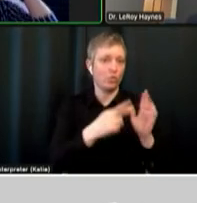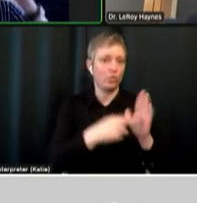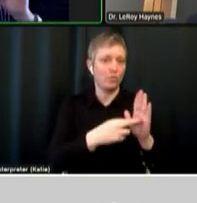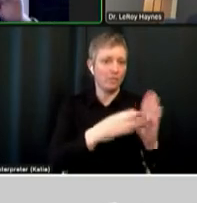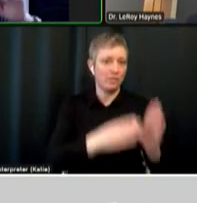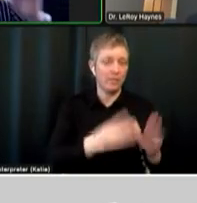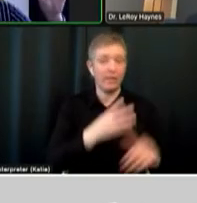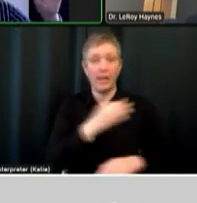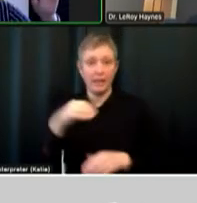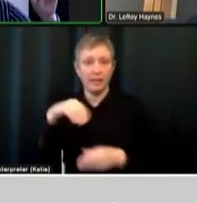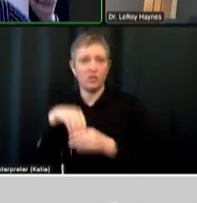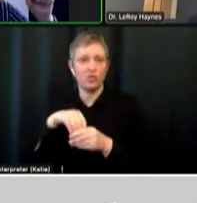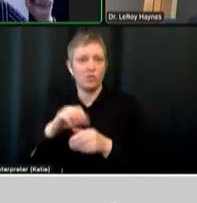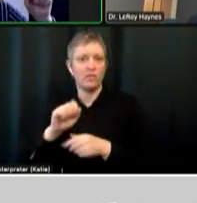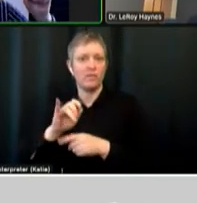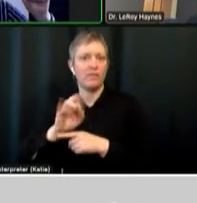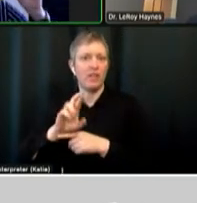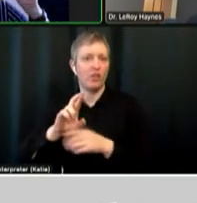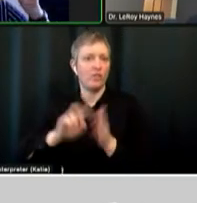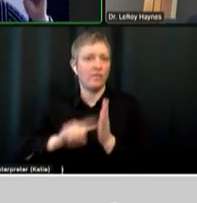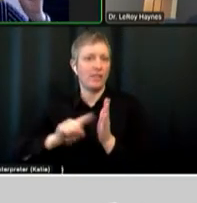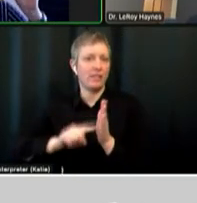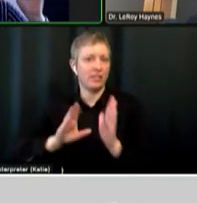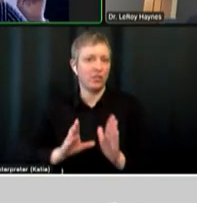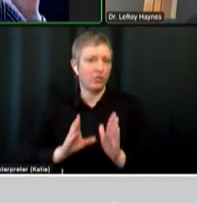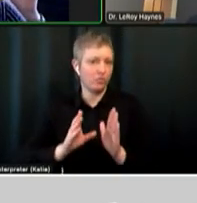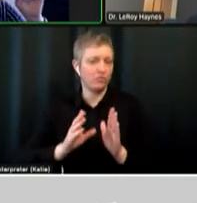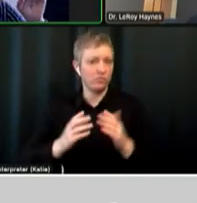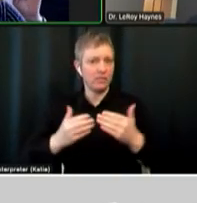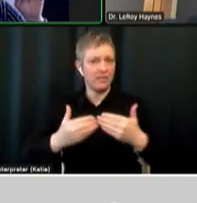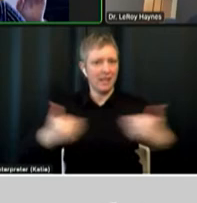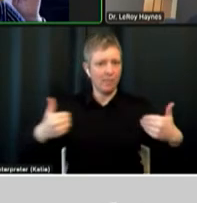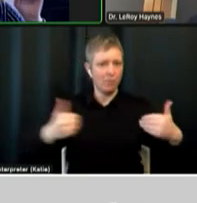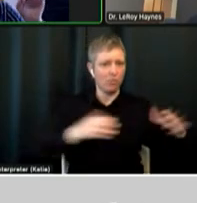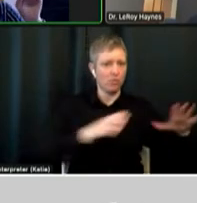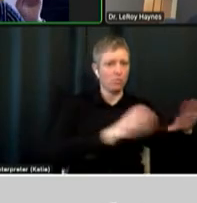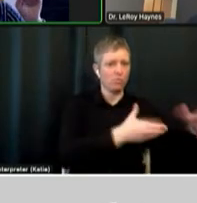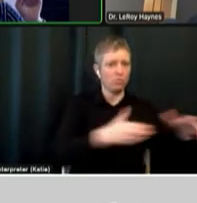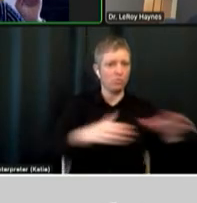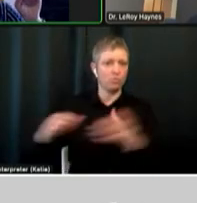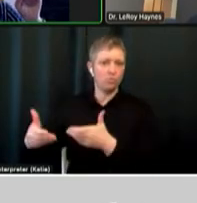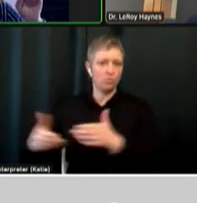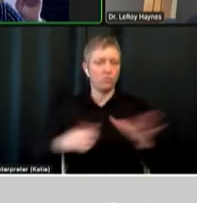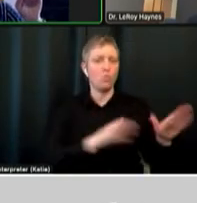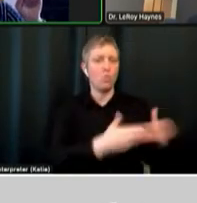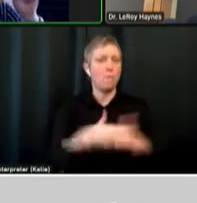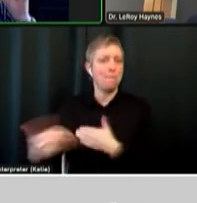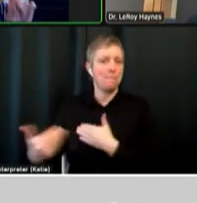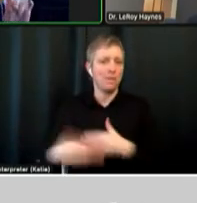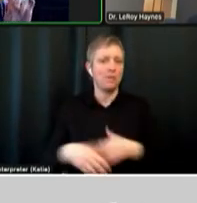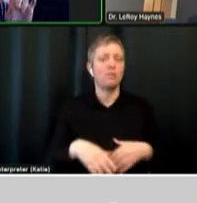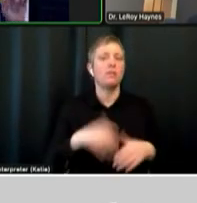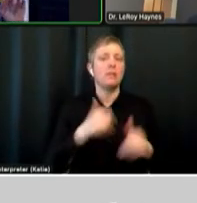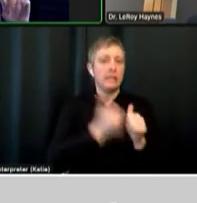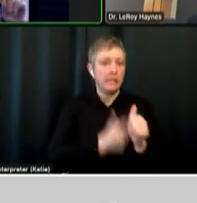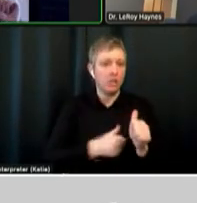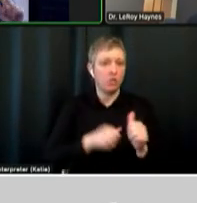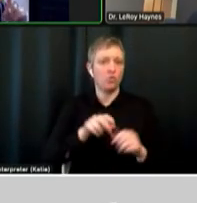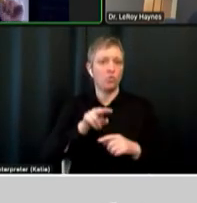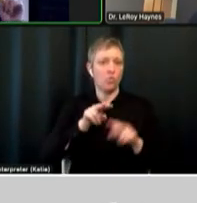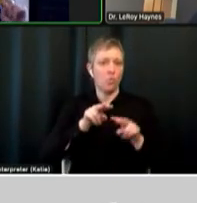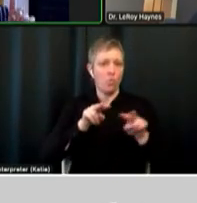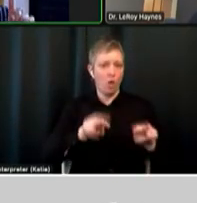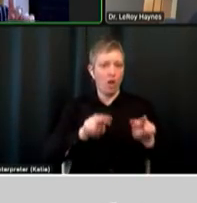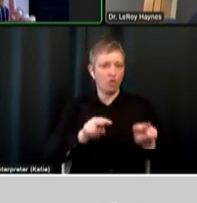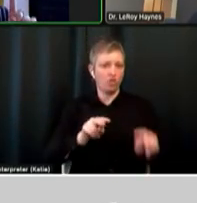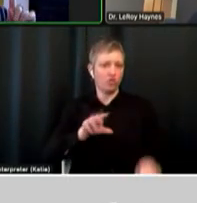investigators go into separate rooms, and they each watch the involved officer's body camera footage at that point. Prior to that, neither of them